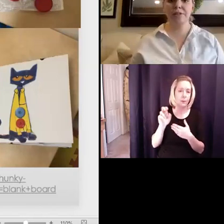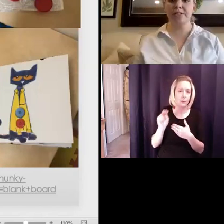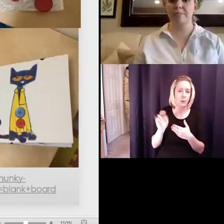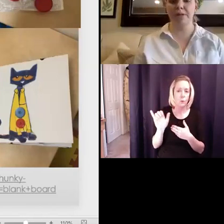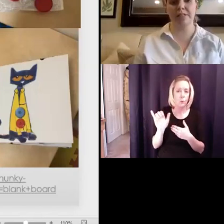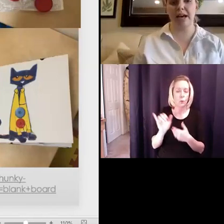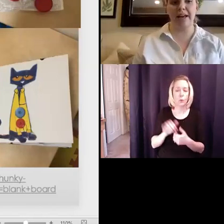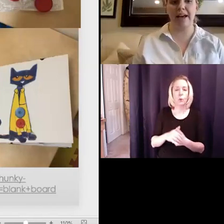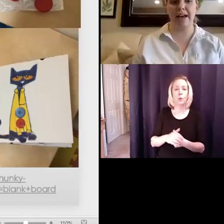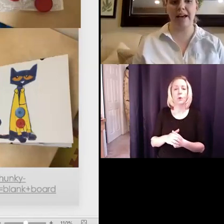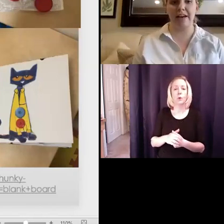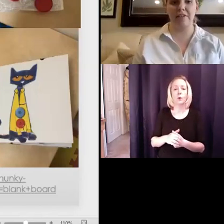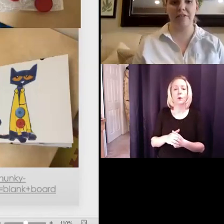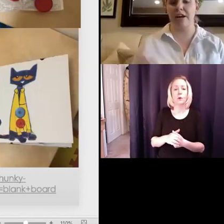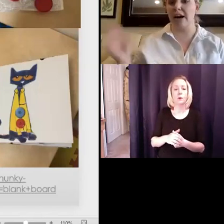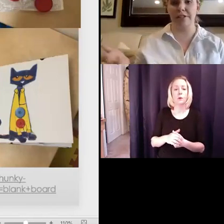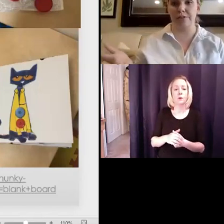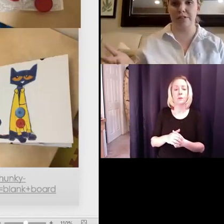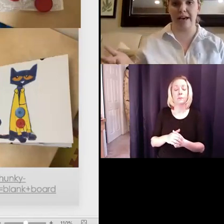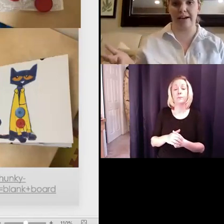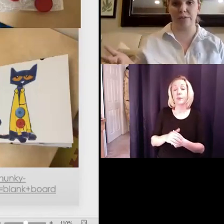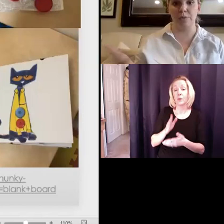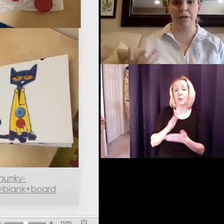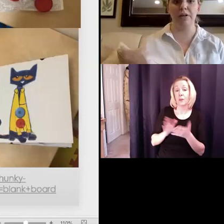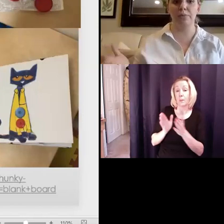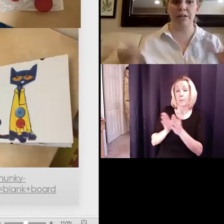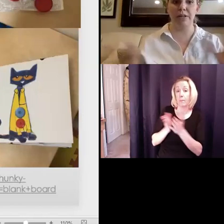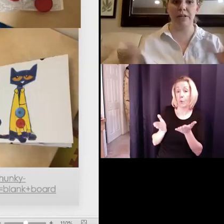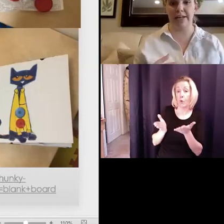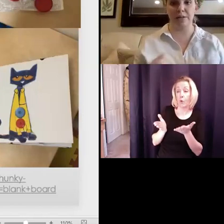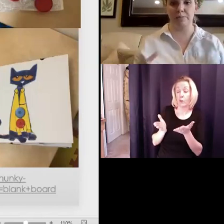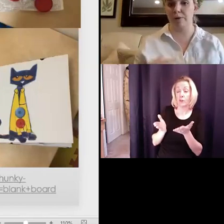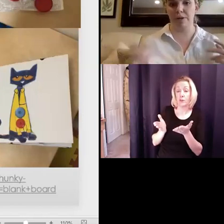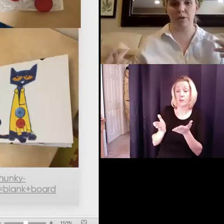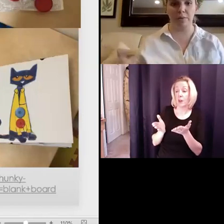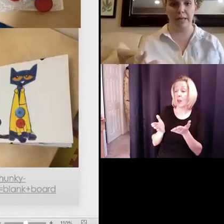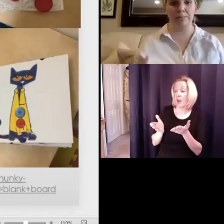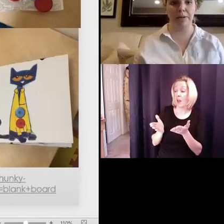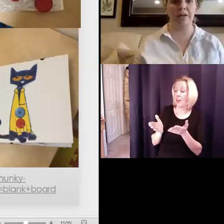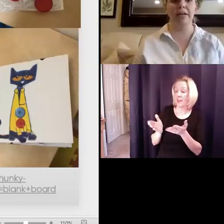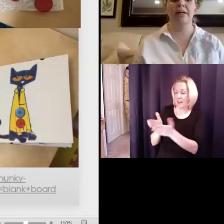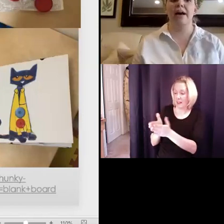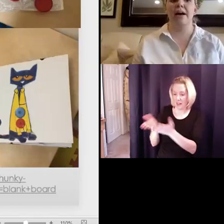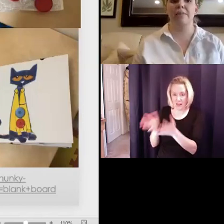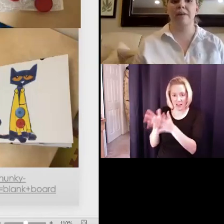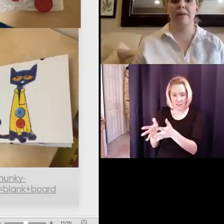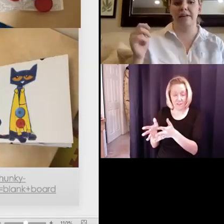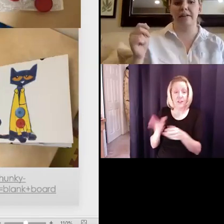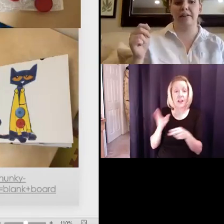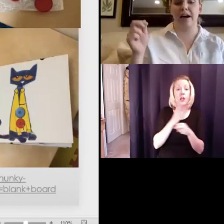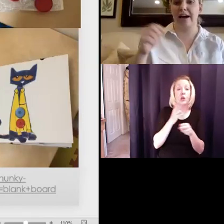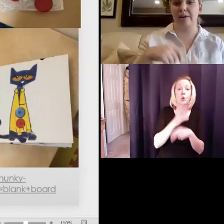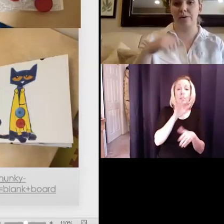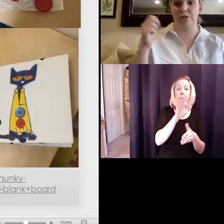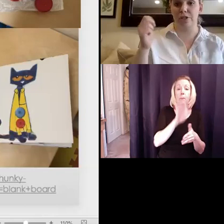for some books, I have not used the actual book. We've taken a board book or a blank book, and